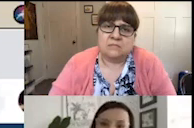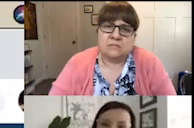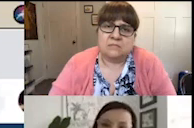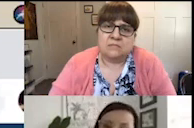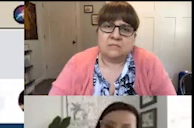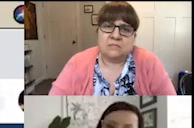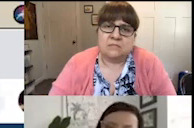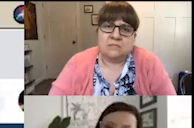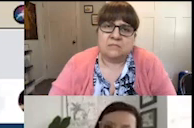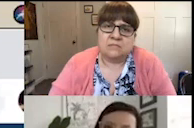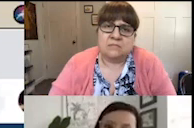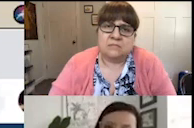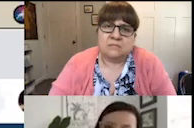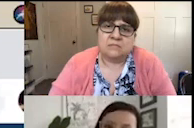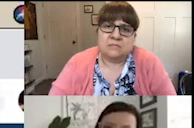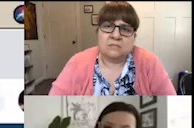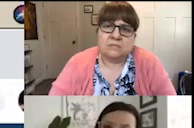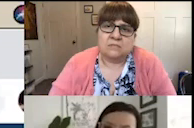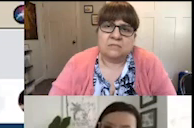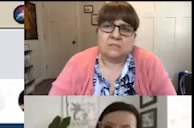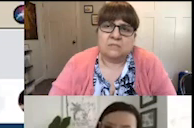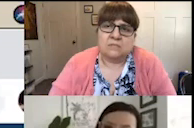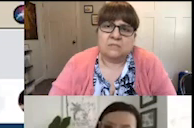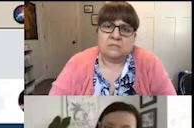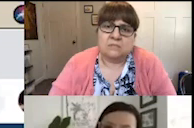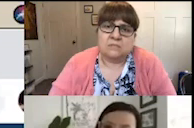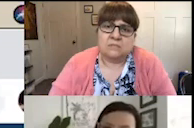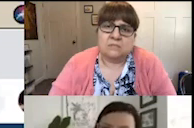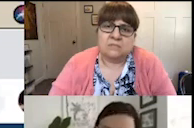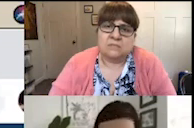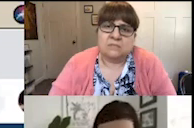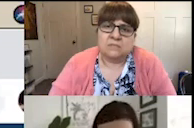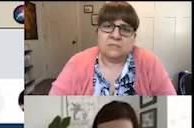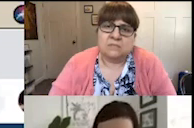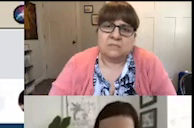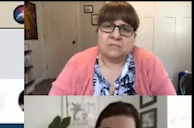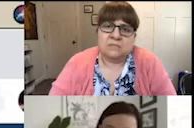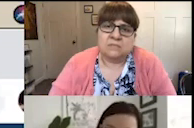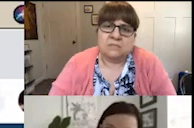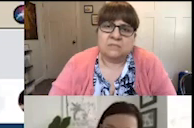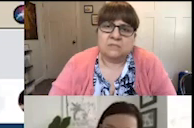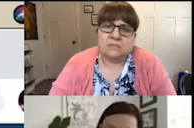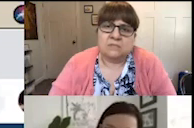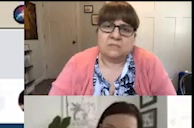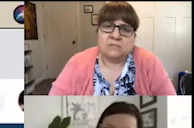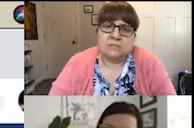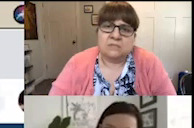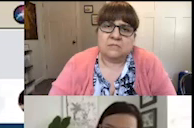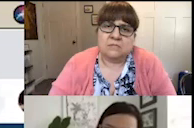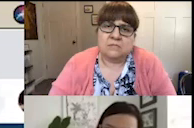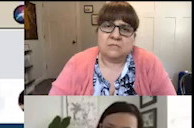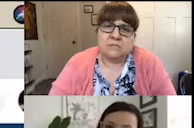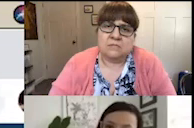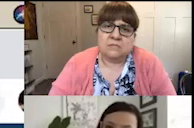at astrology and getting this idea of, well, what methods do you pull from those